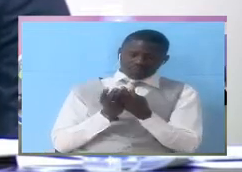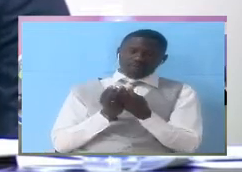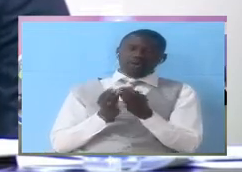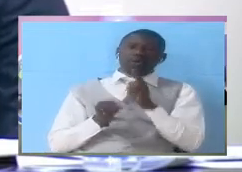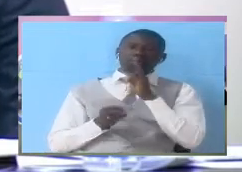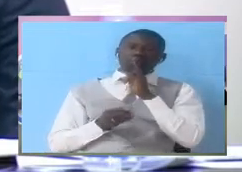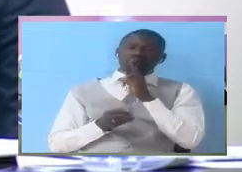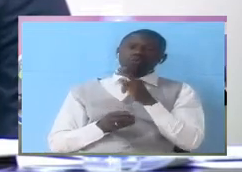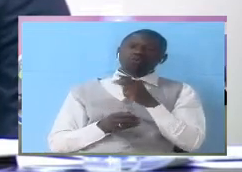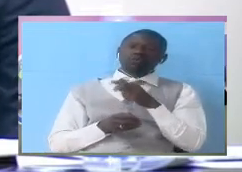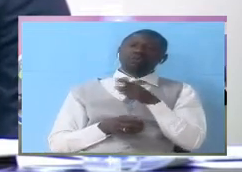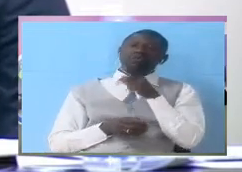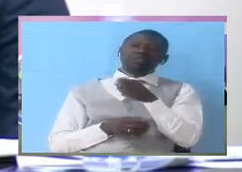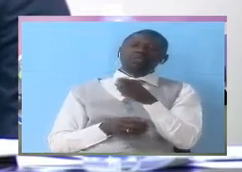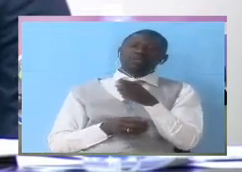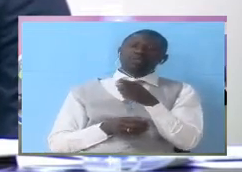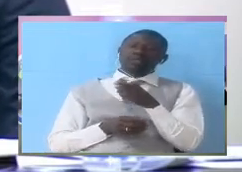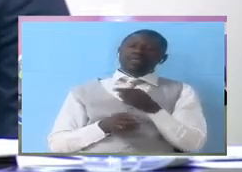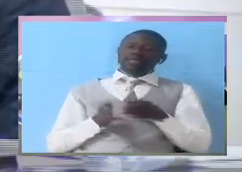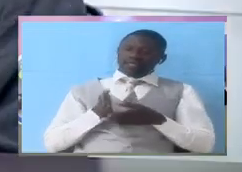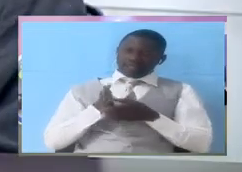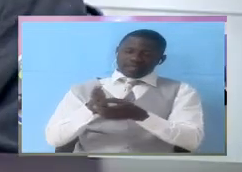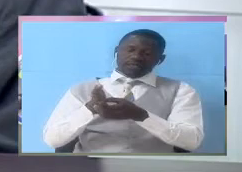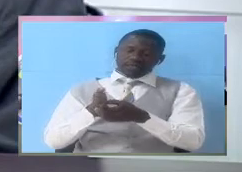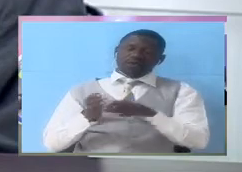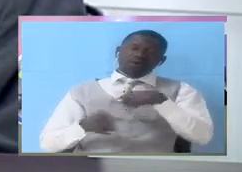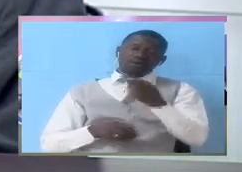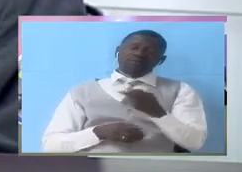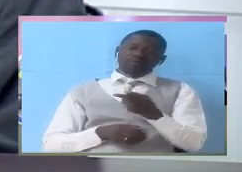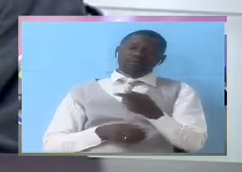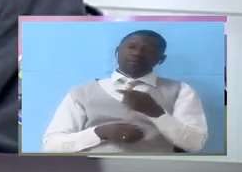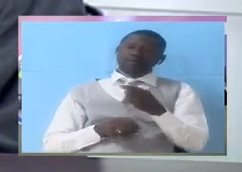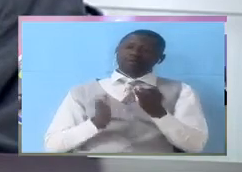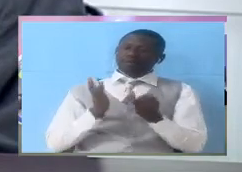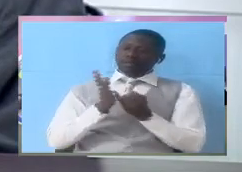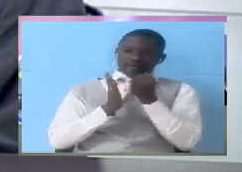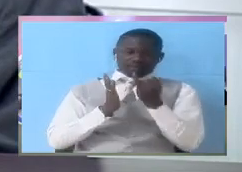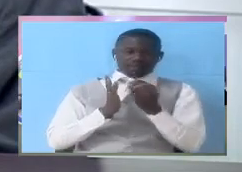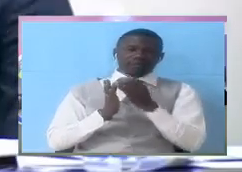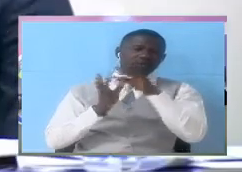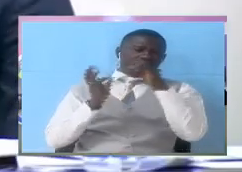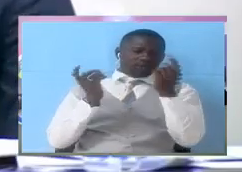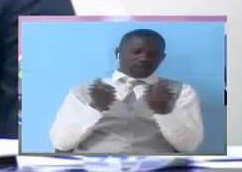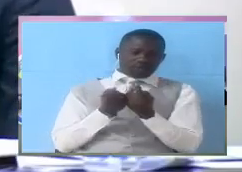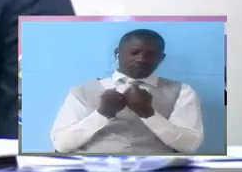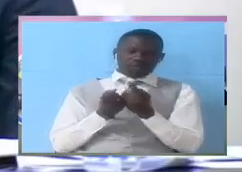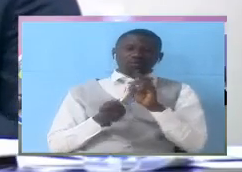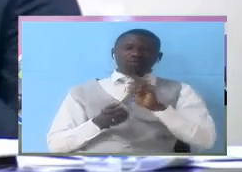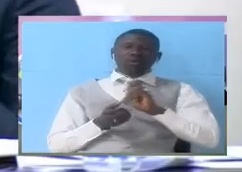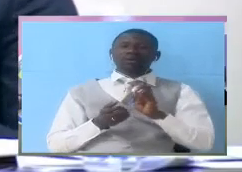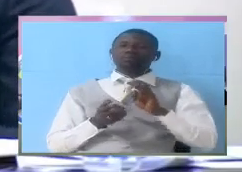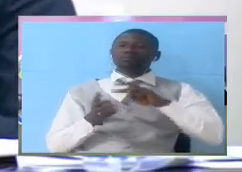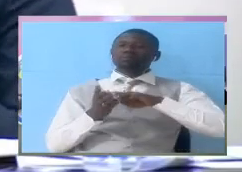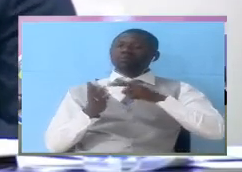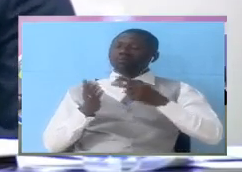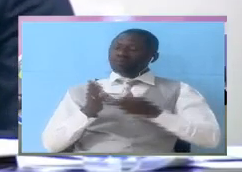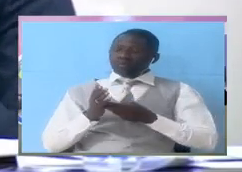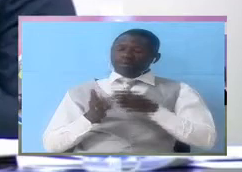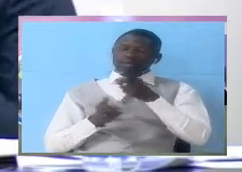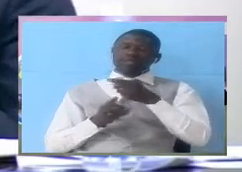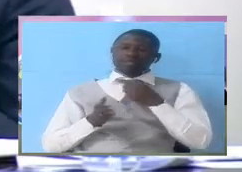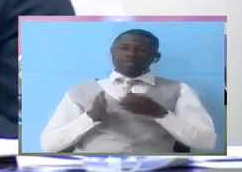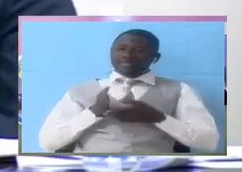de facto leader of the panel? And what I mean is who was the leader in actual